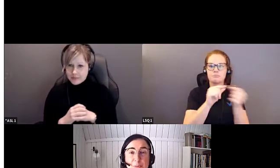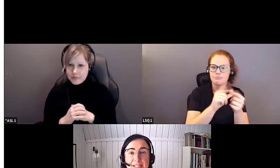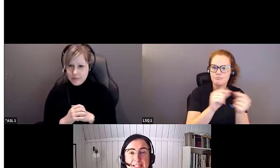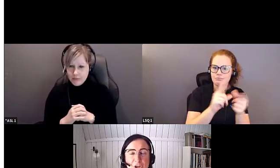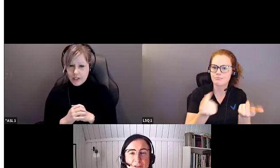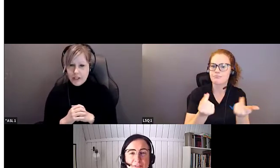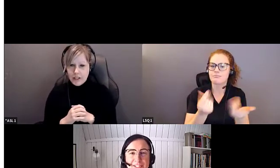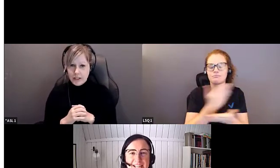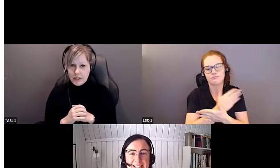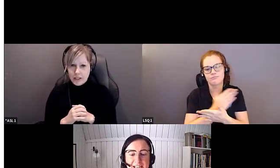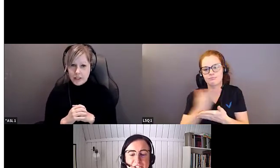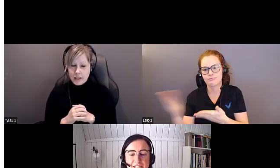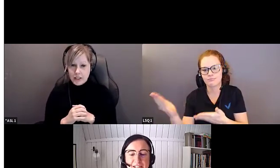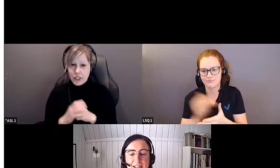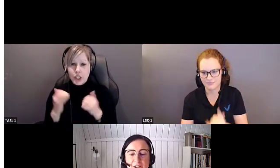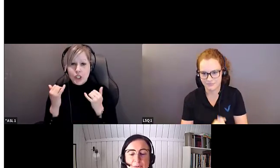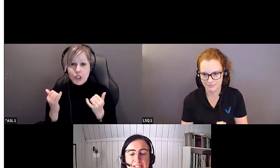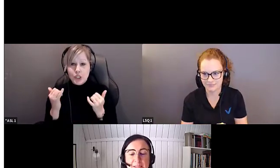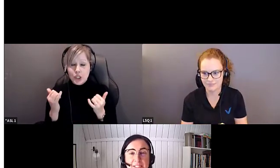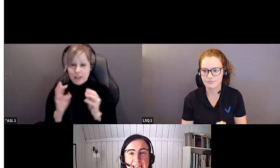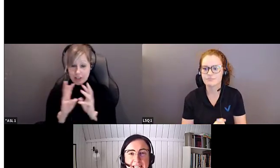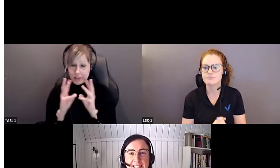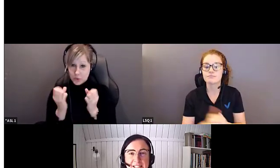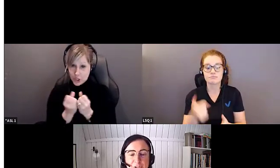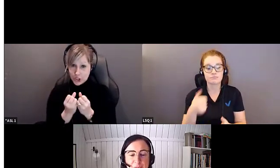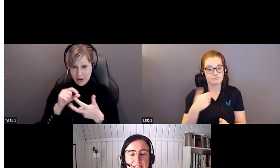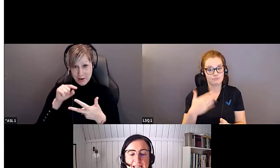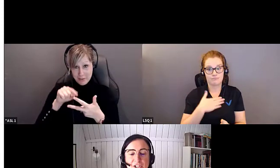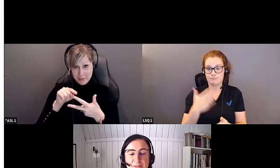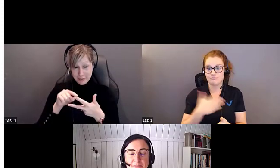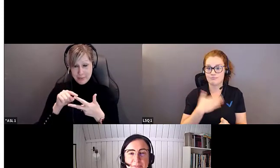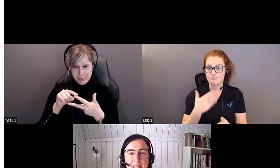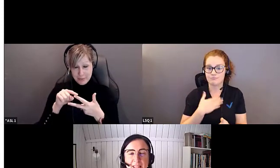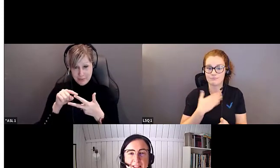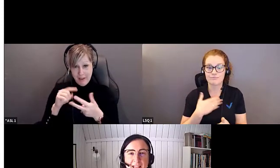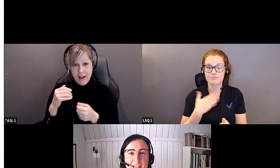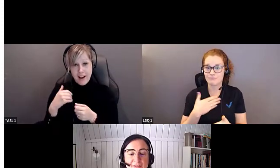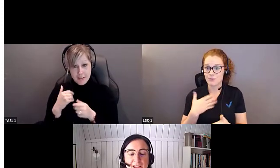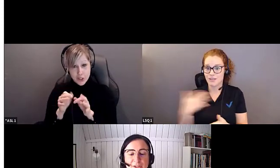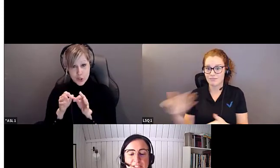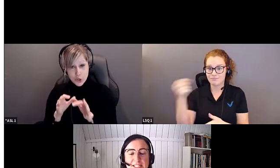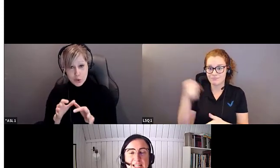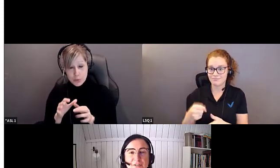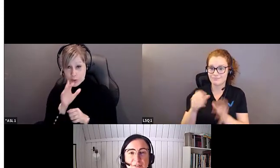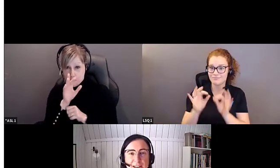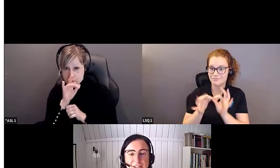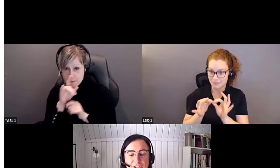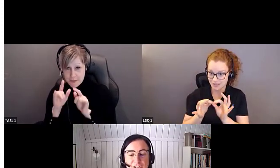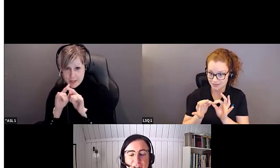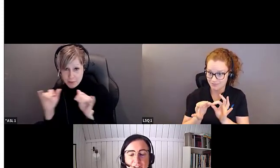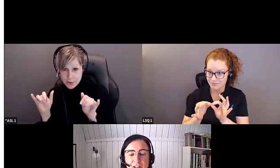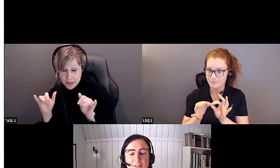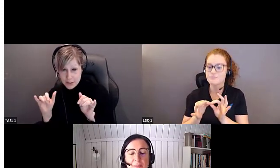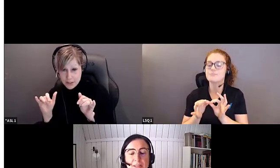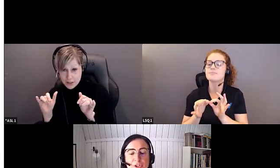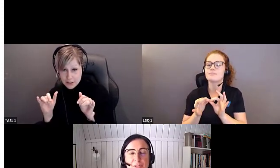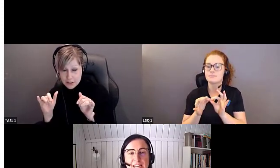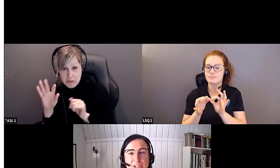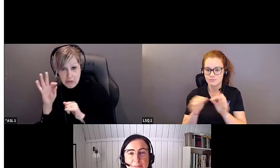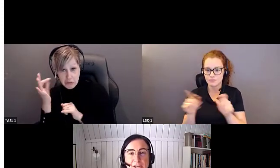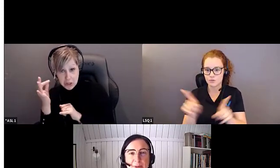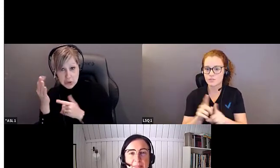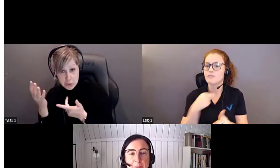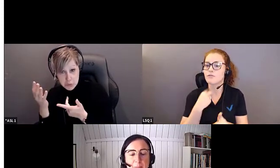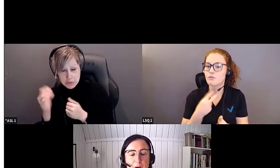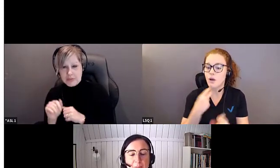We're also pleased to offer today's session with simultaneous interpretation. I invite you to select French from the